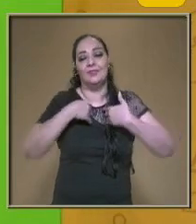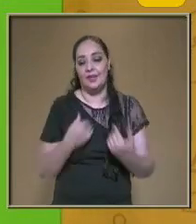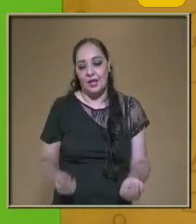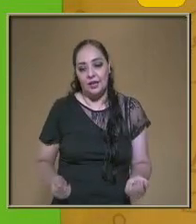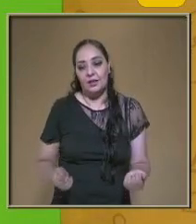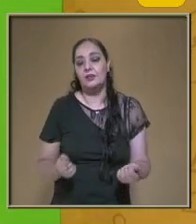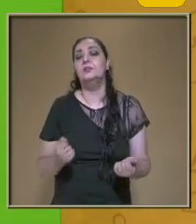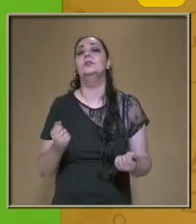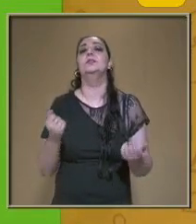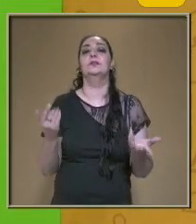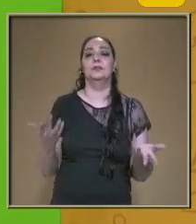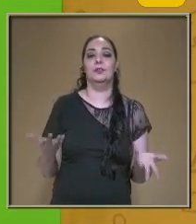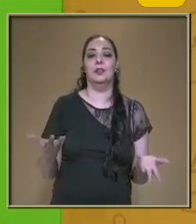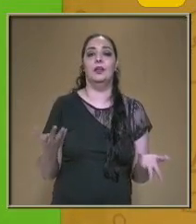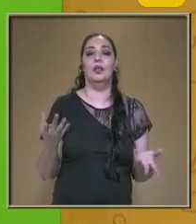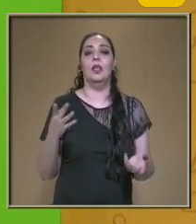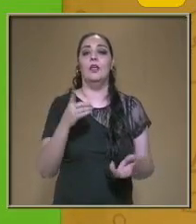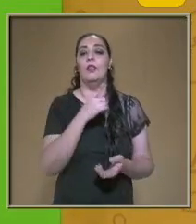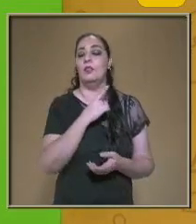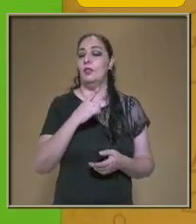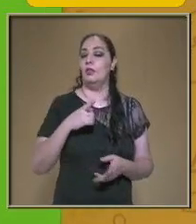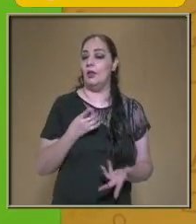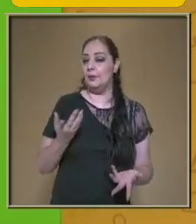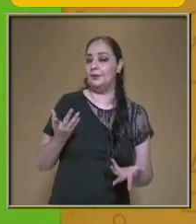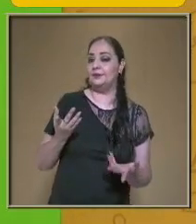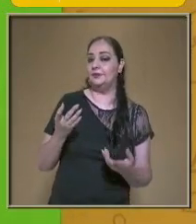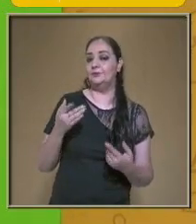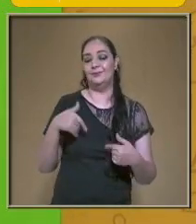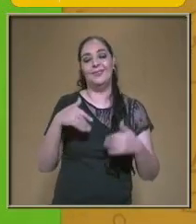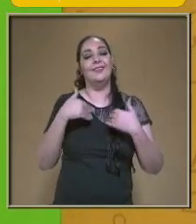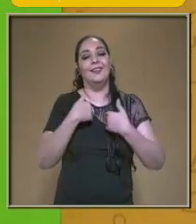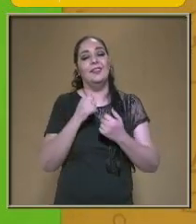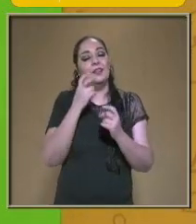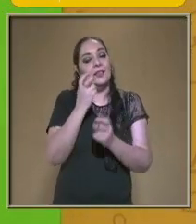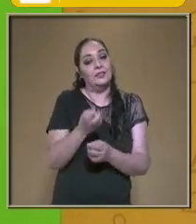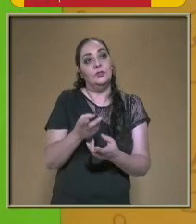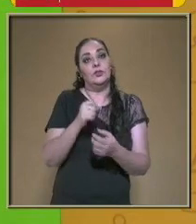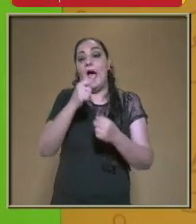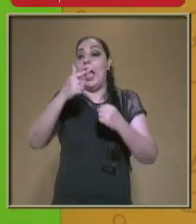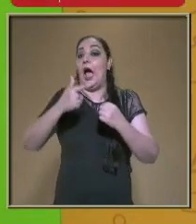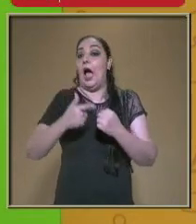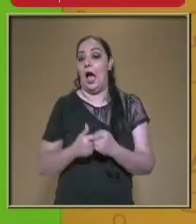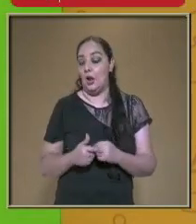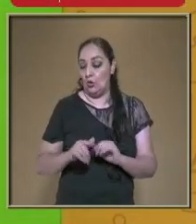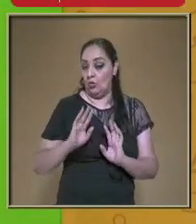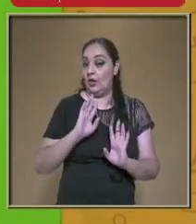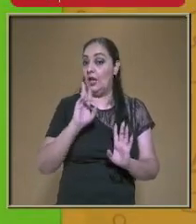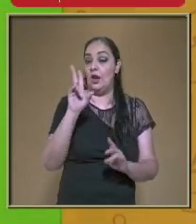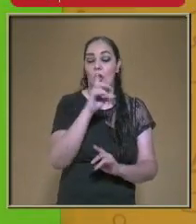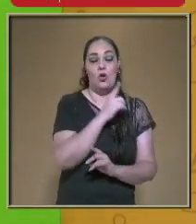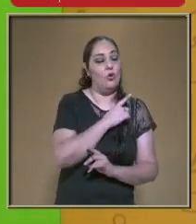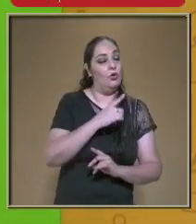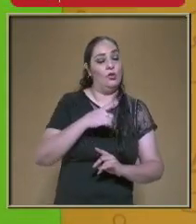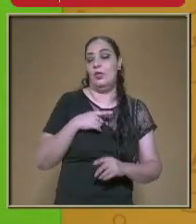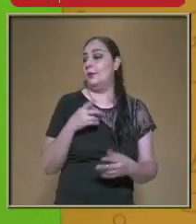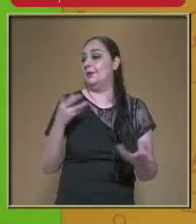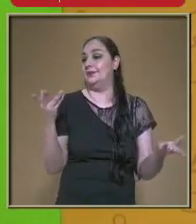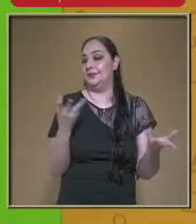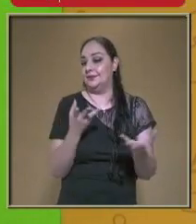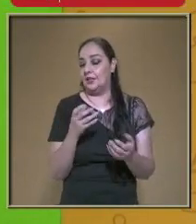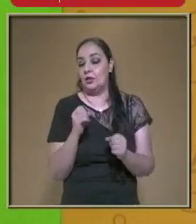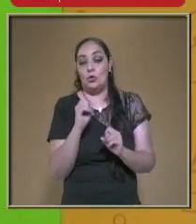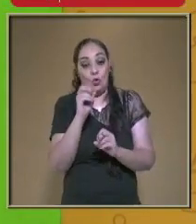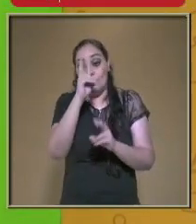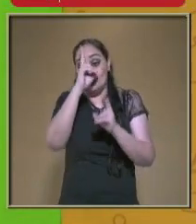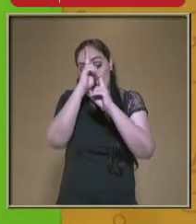will realize, you will comprehend if the indication is something that is not allowed or something